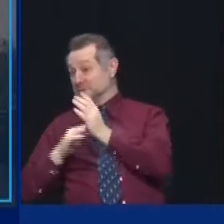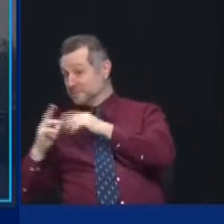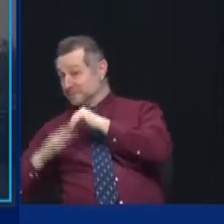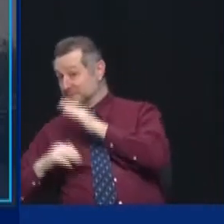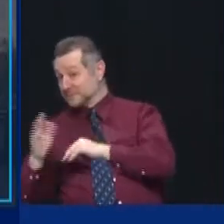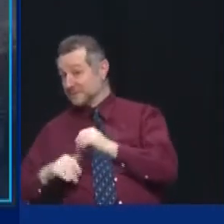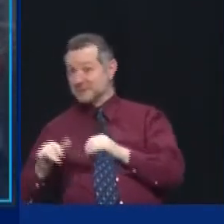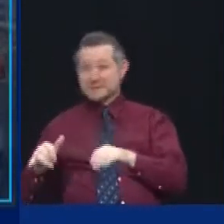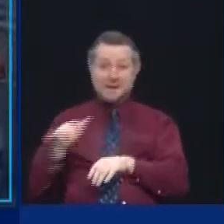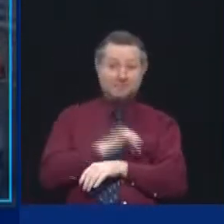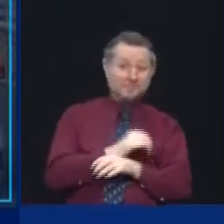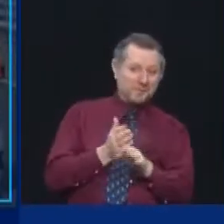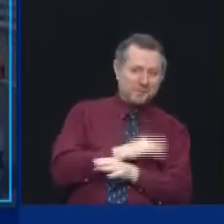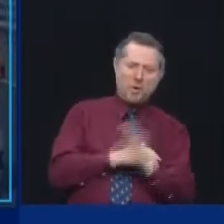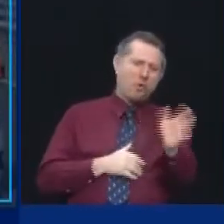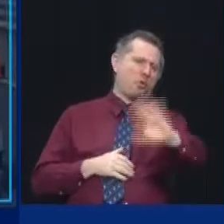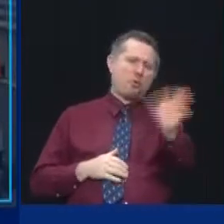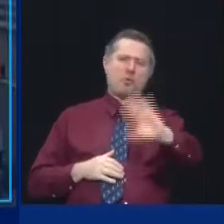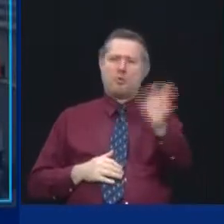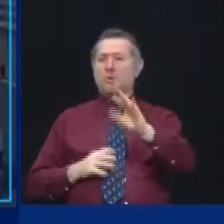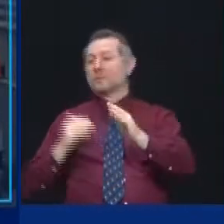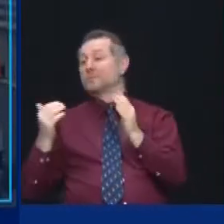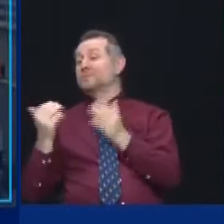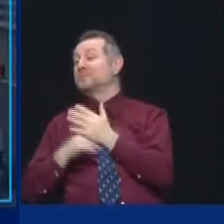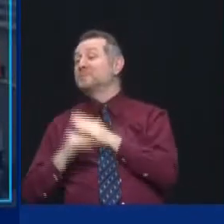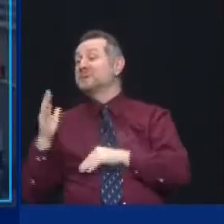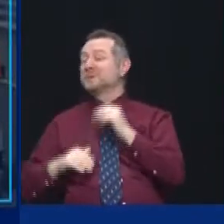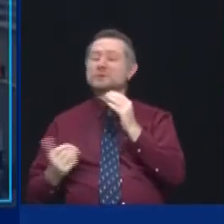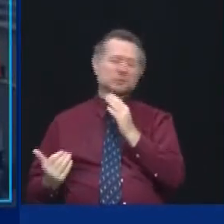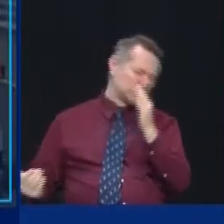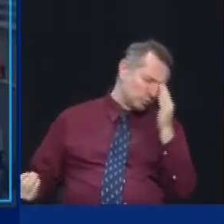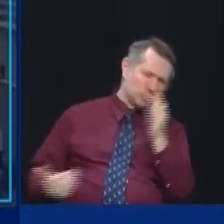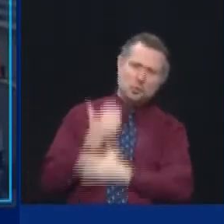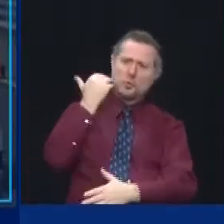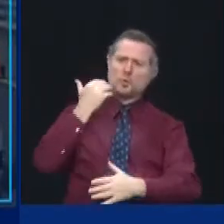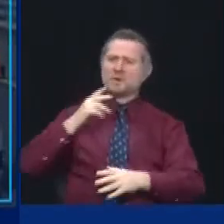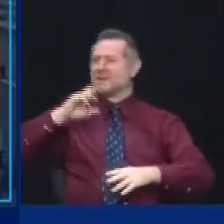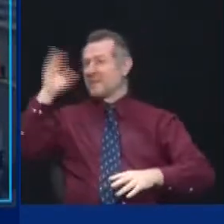about. It was a matter of life and death. It hit